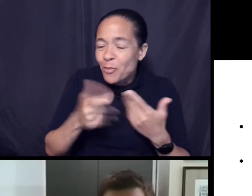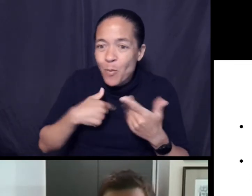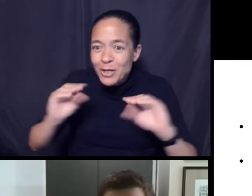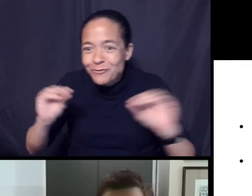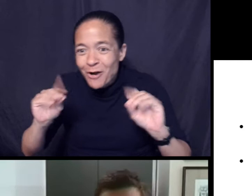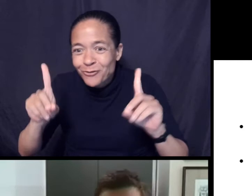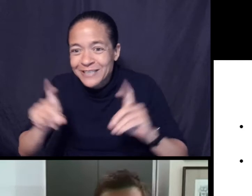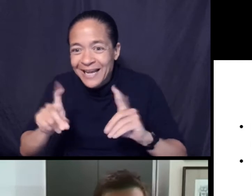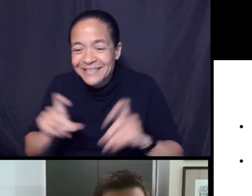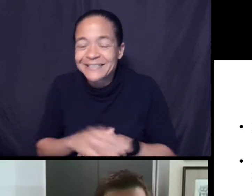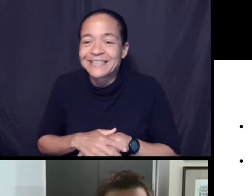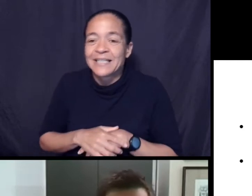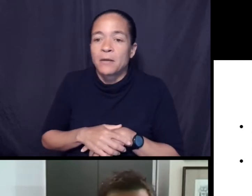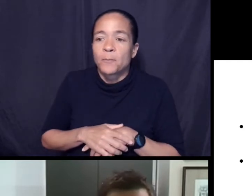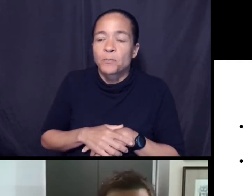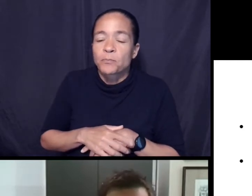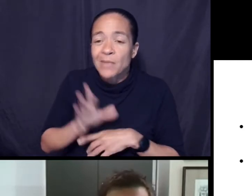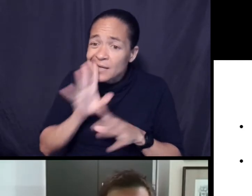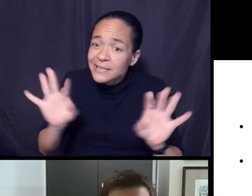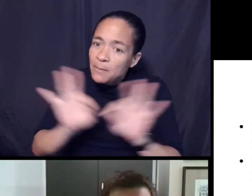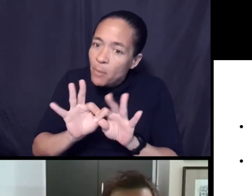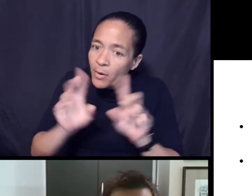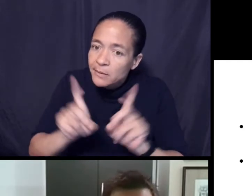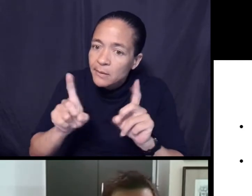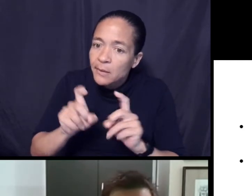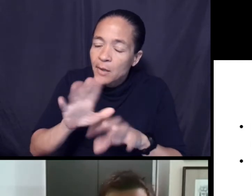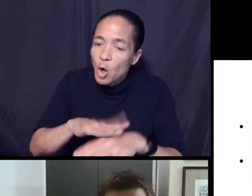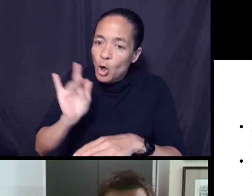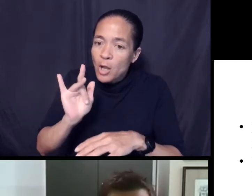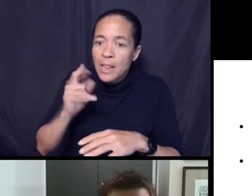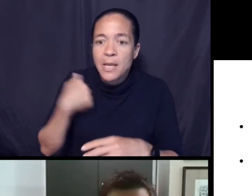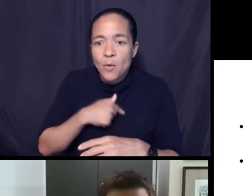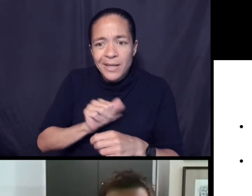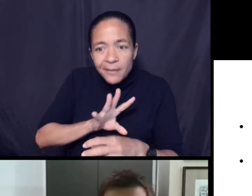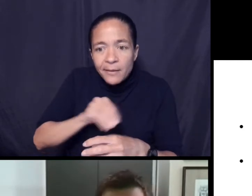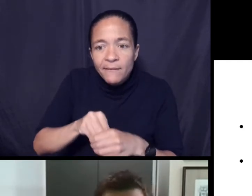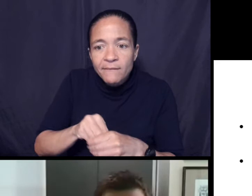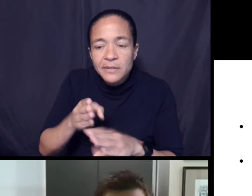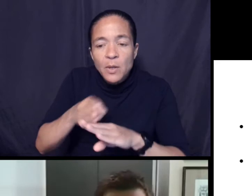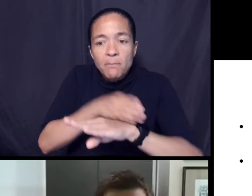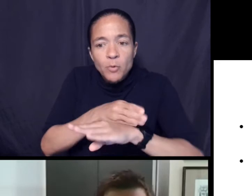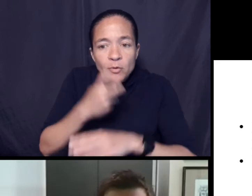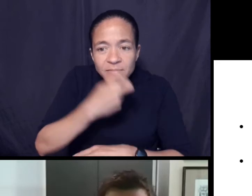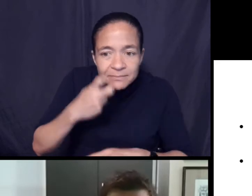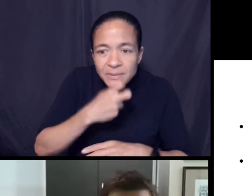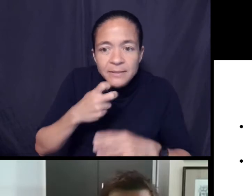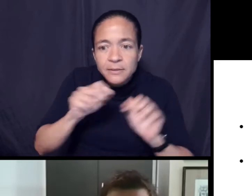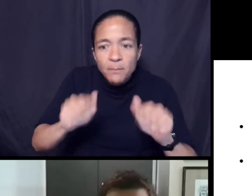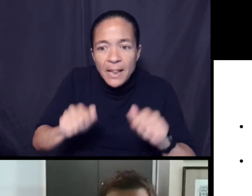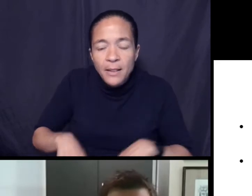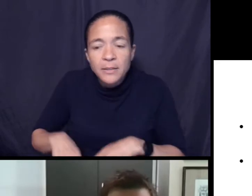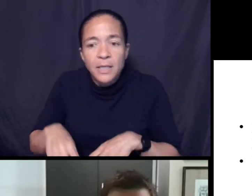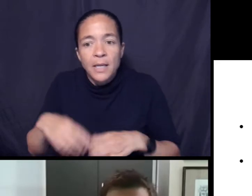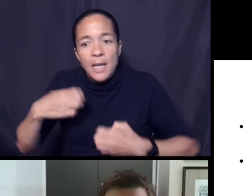early detection means we can intervene early to help improve speech and language abilities, communication abilities, emotional